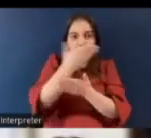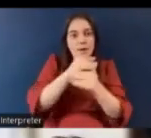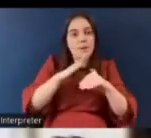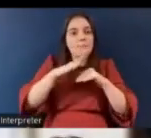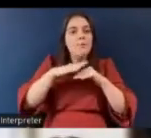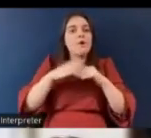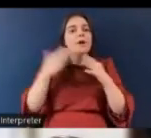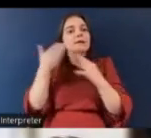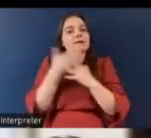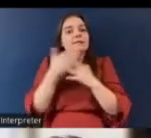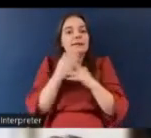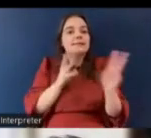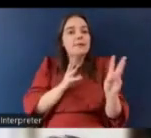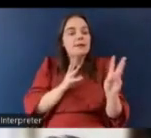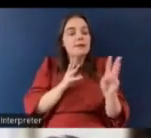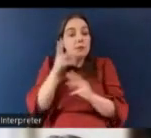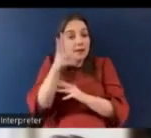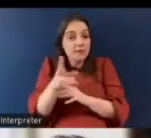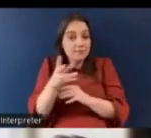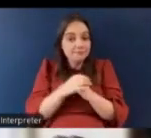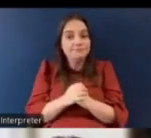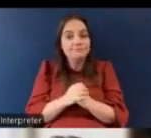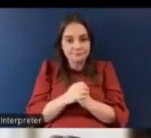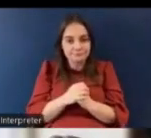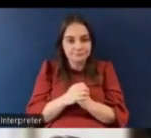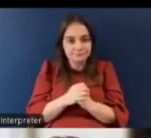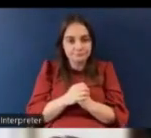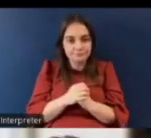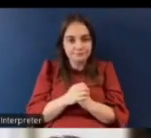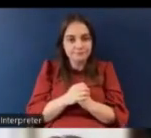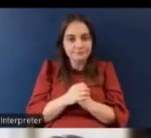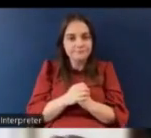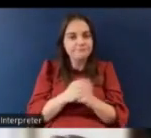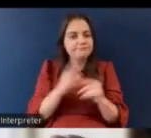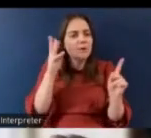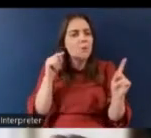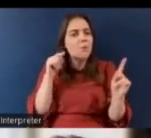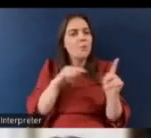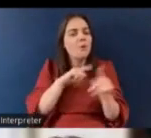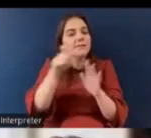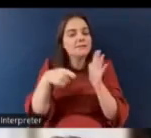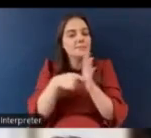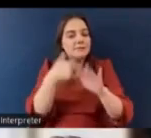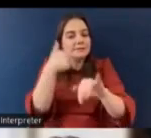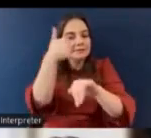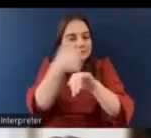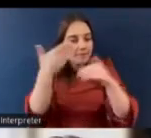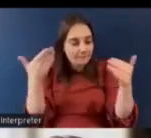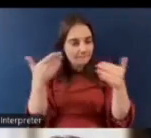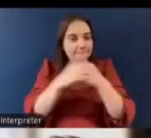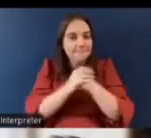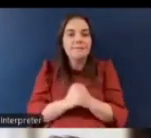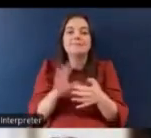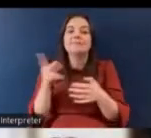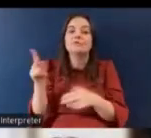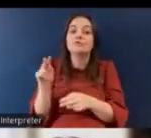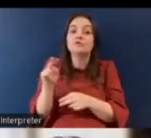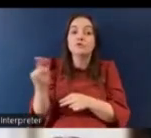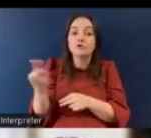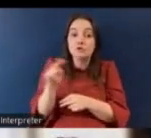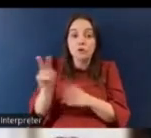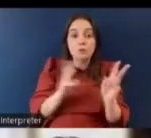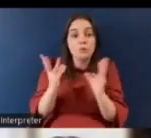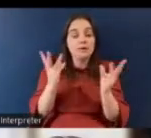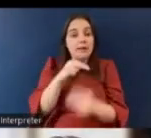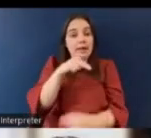way as well. So, you can go to the next slide there. So why this project came about, it's a joint project between the National